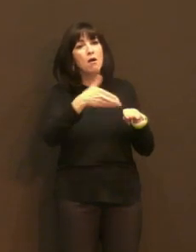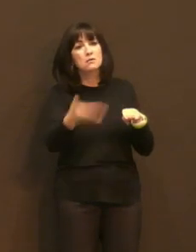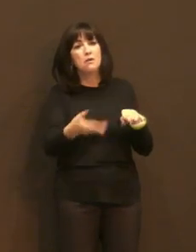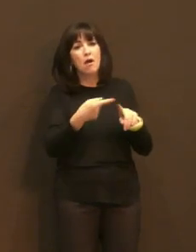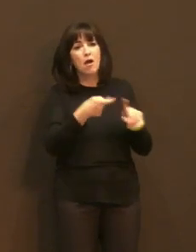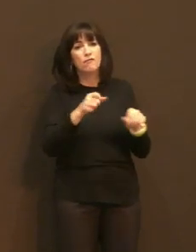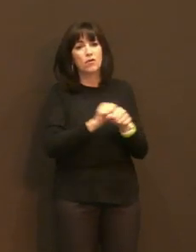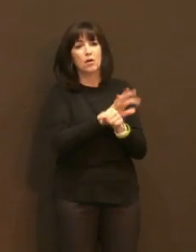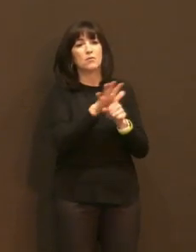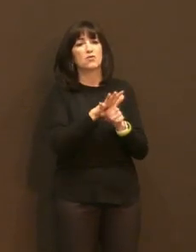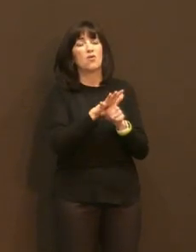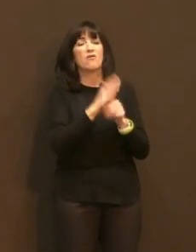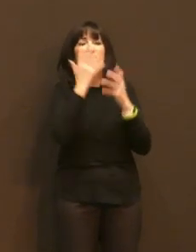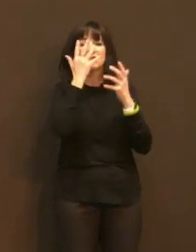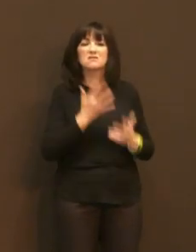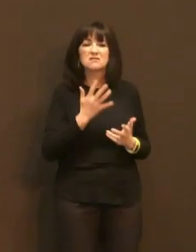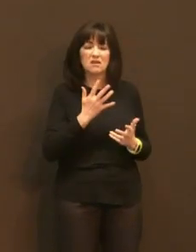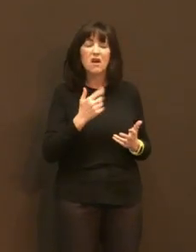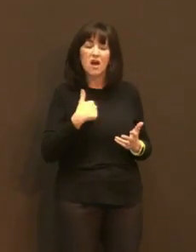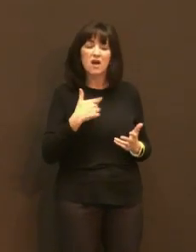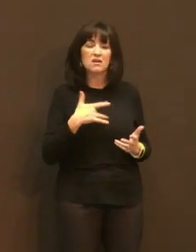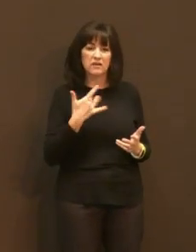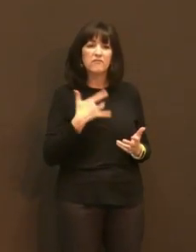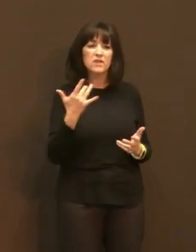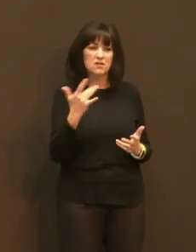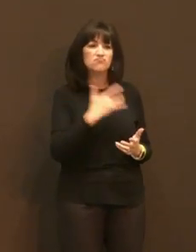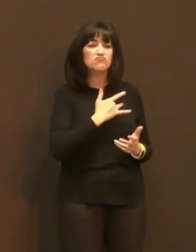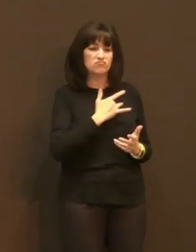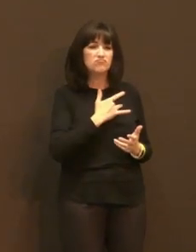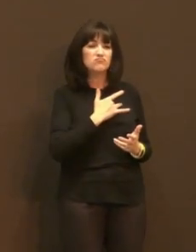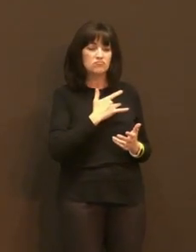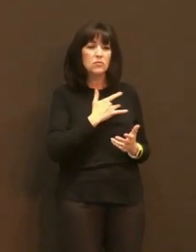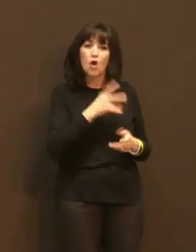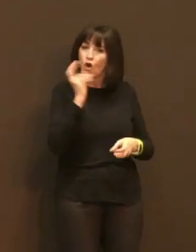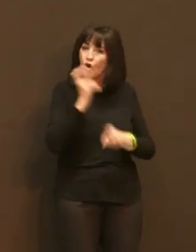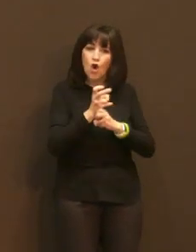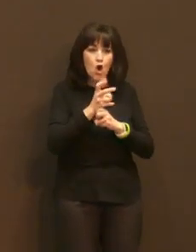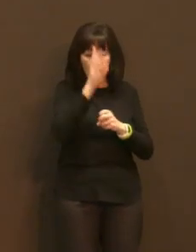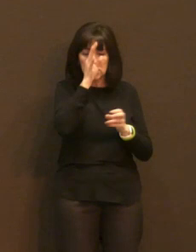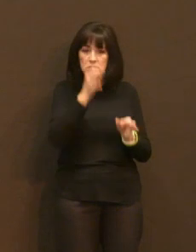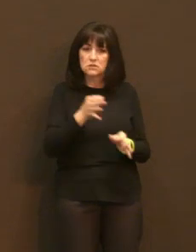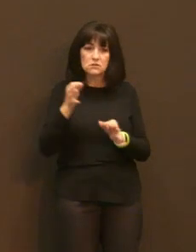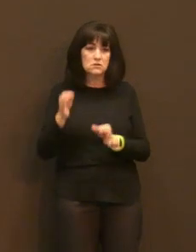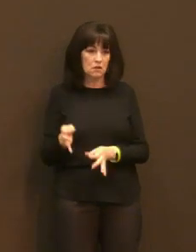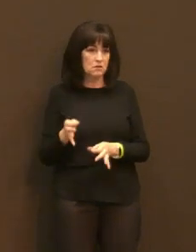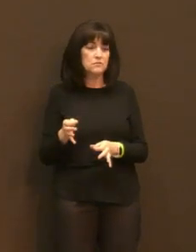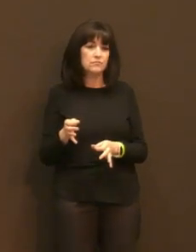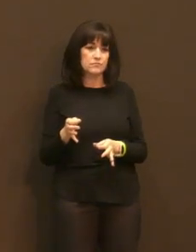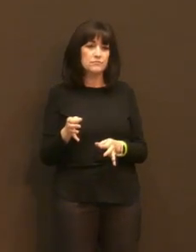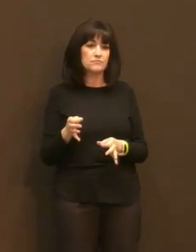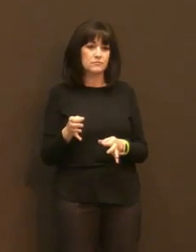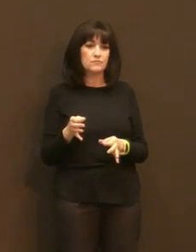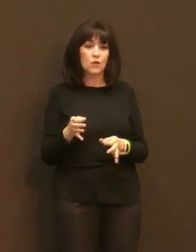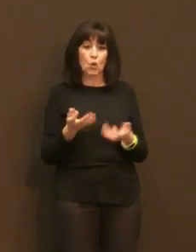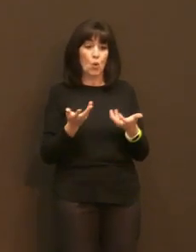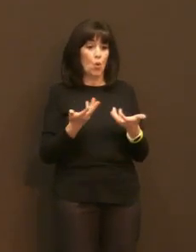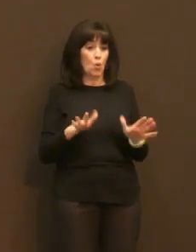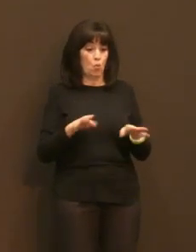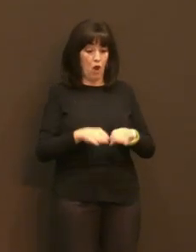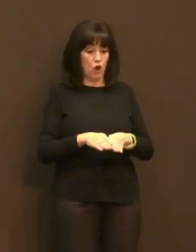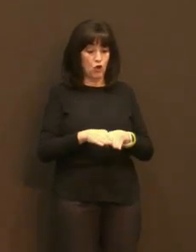us, I think, are going to be harder than the choices behind us, because it's you don't want to open a day too